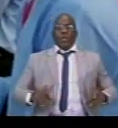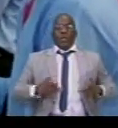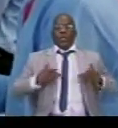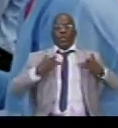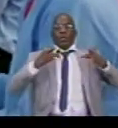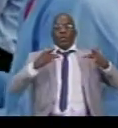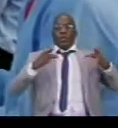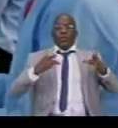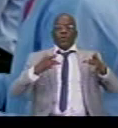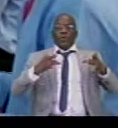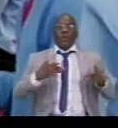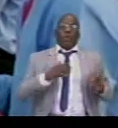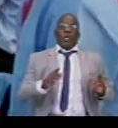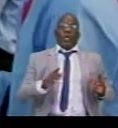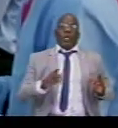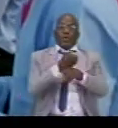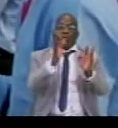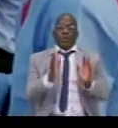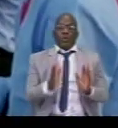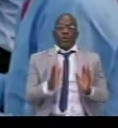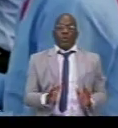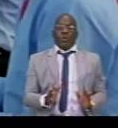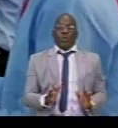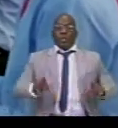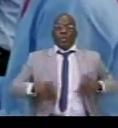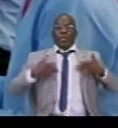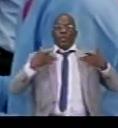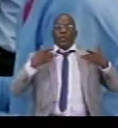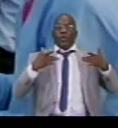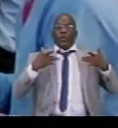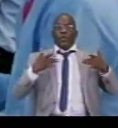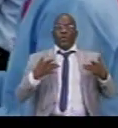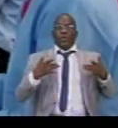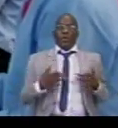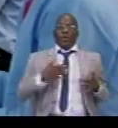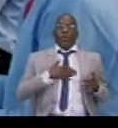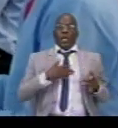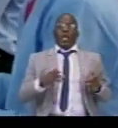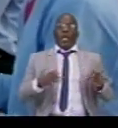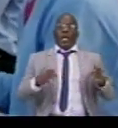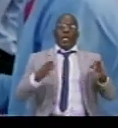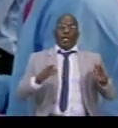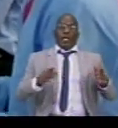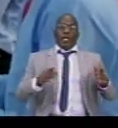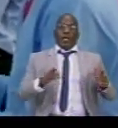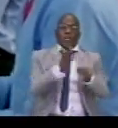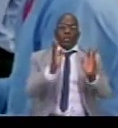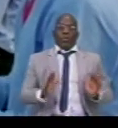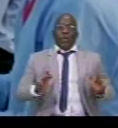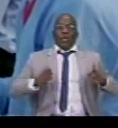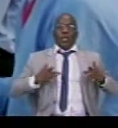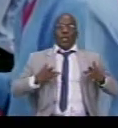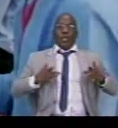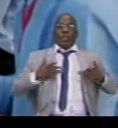my Redeemer lives, my Redeemer lives,